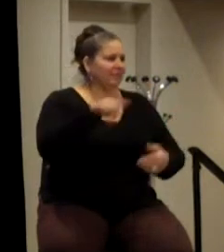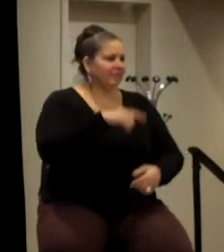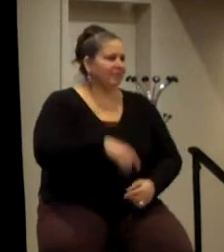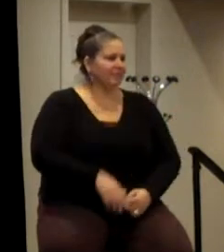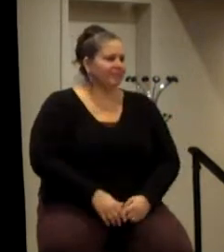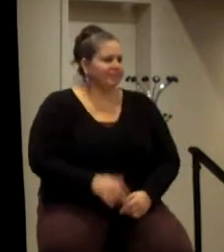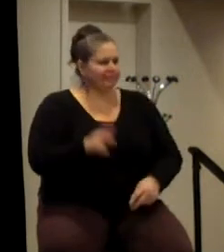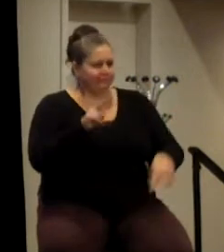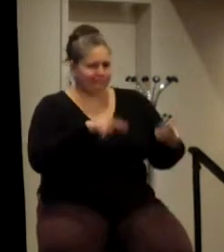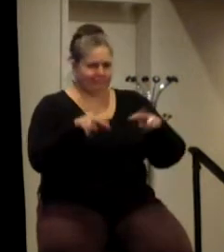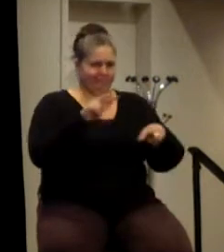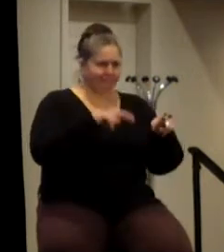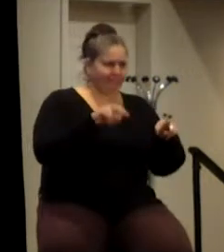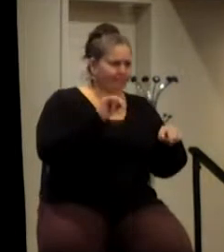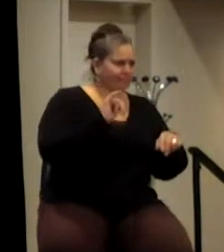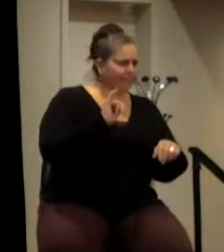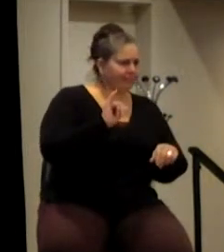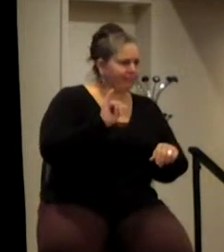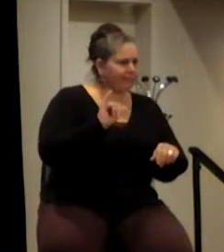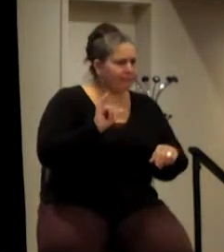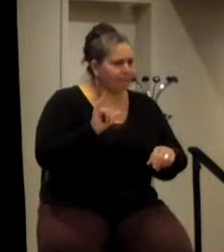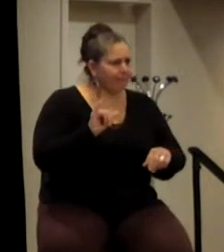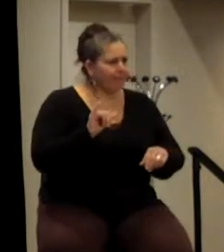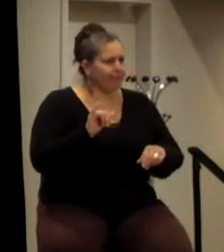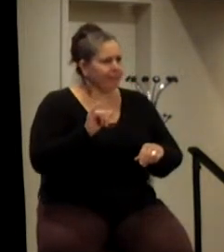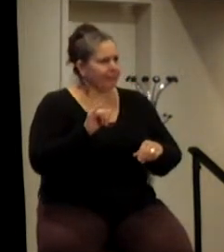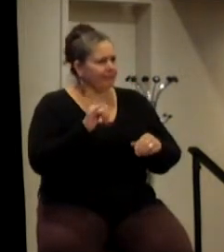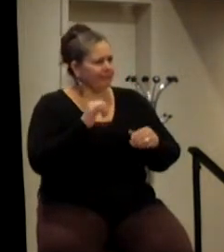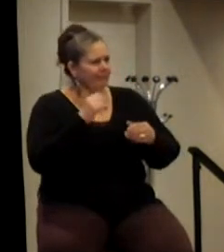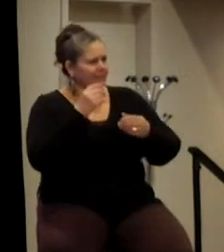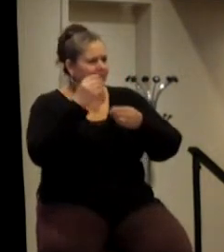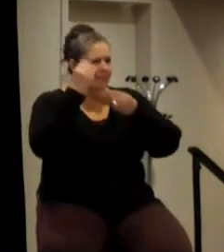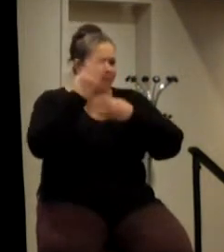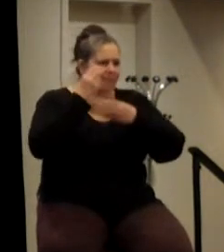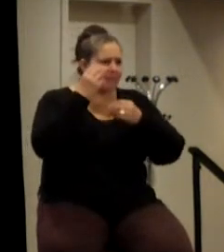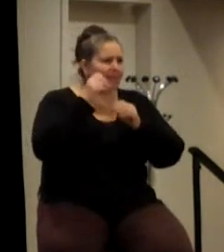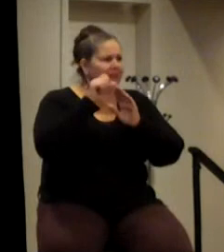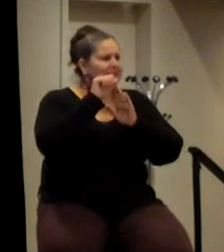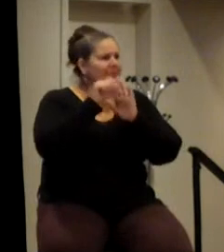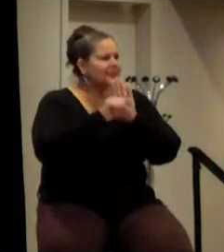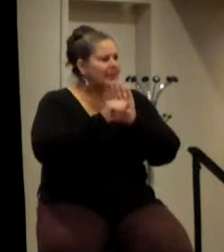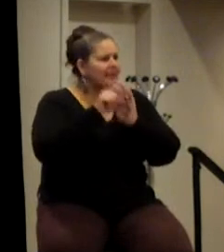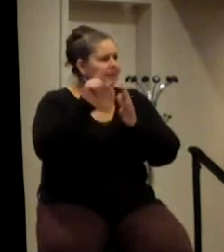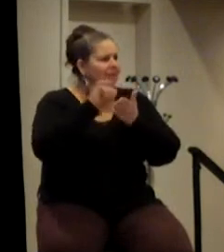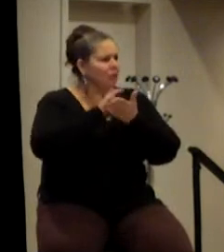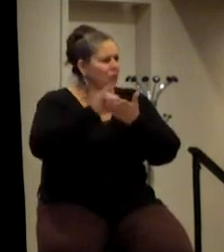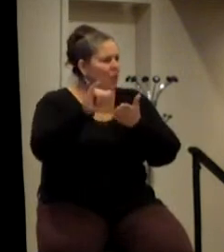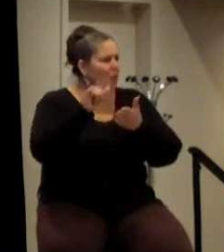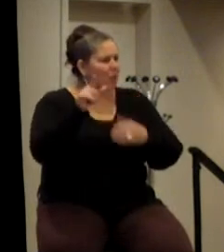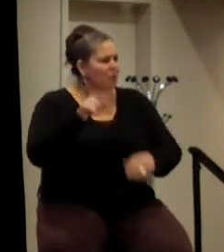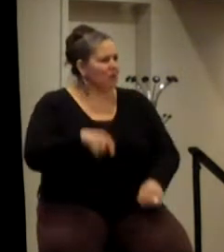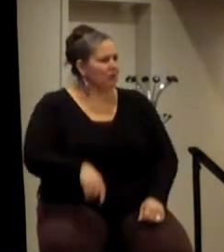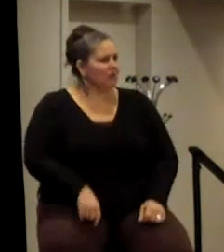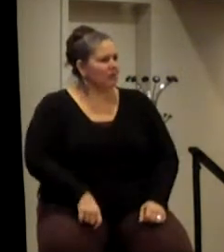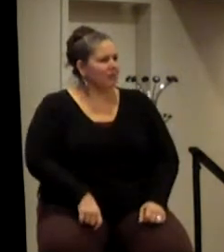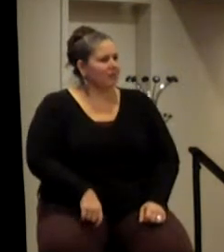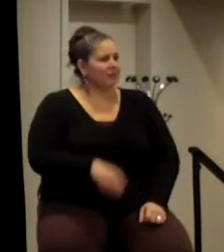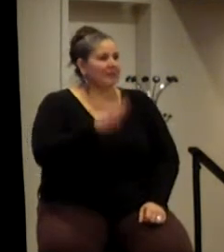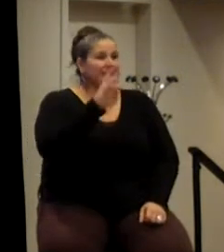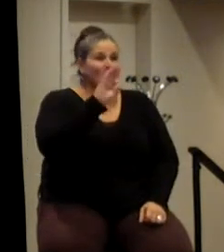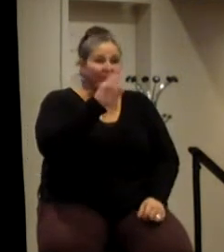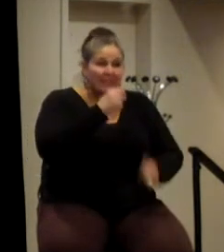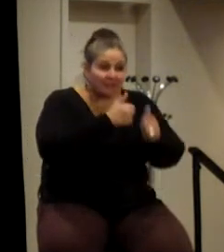received guidance from the state of New York that the 6 feet to 3 feet with desks